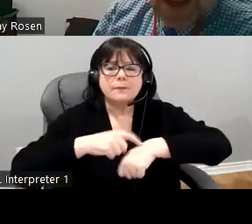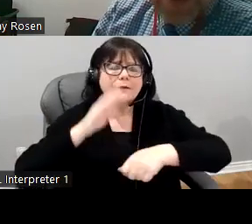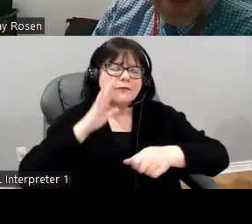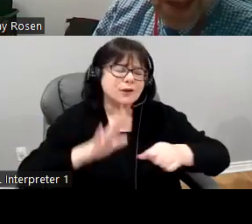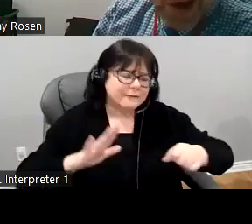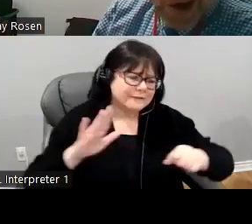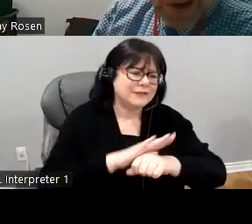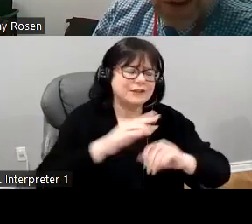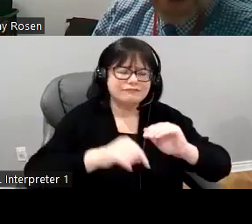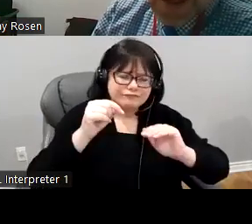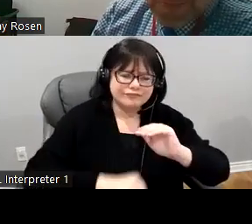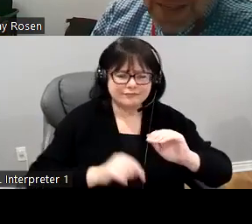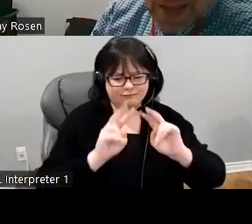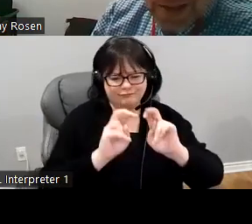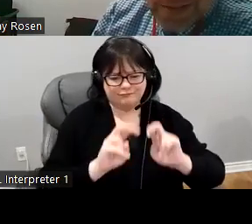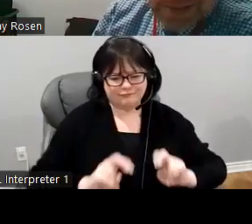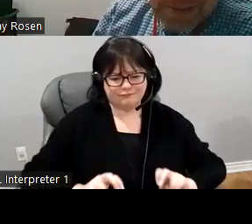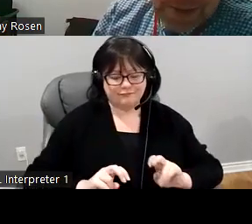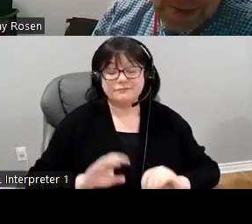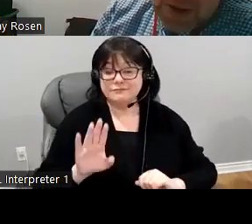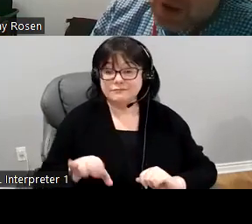out the ER is busy.